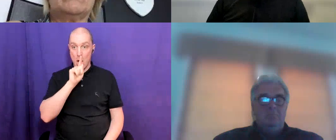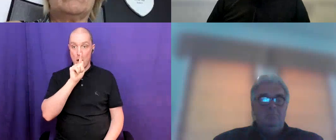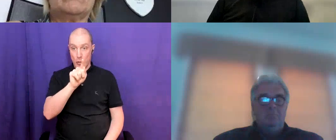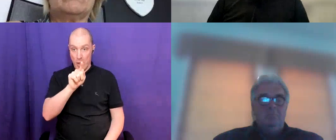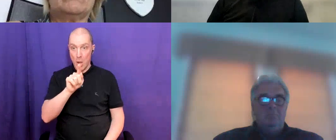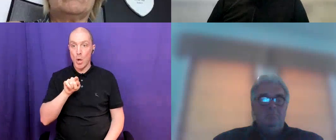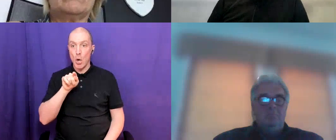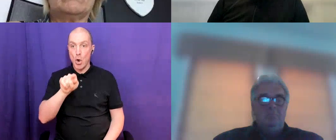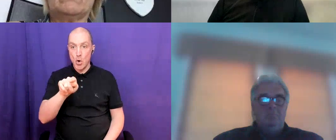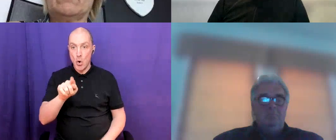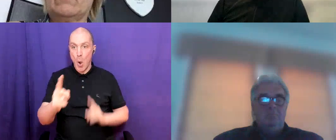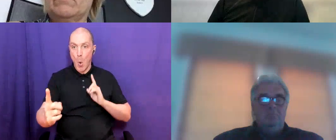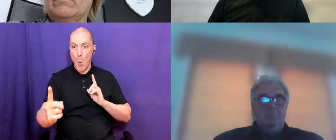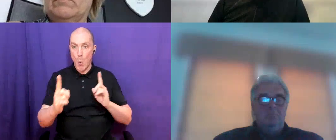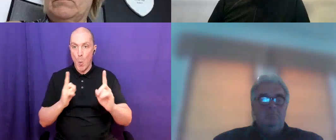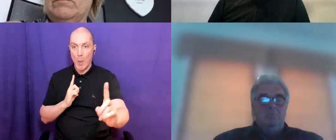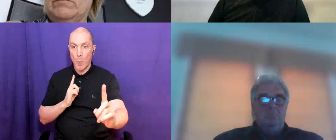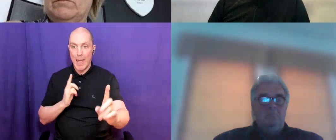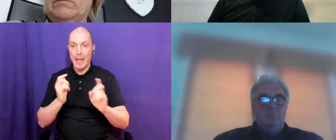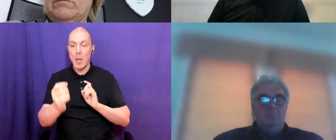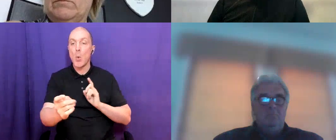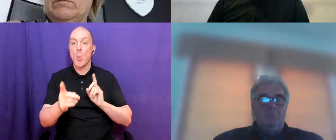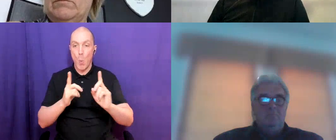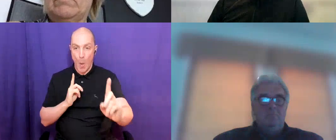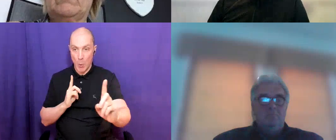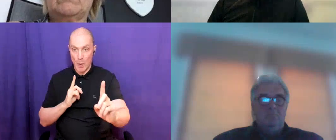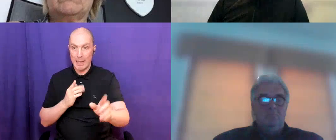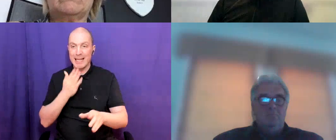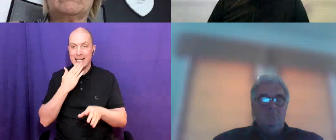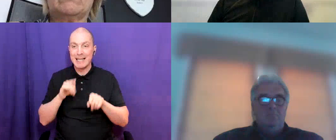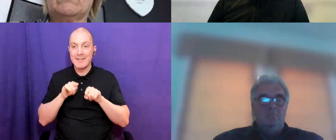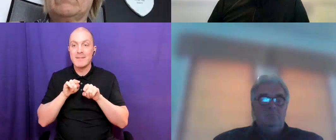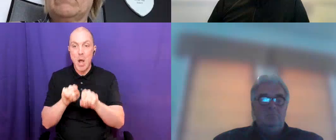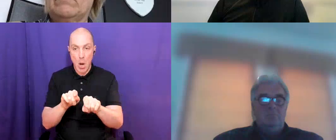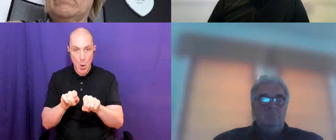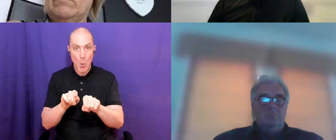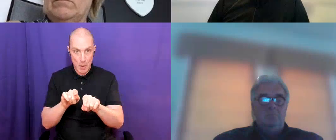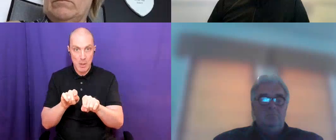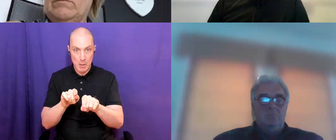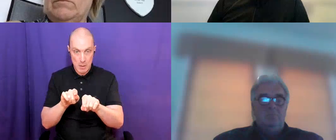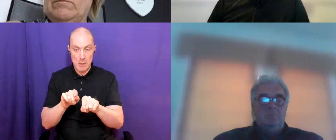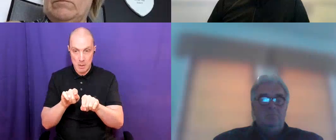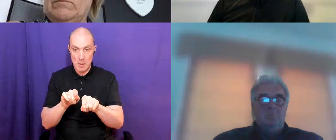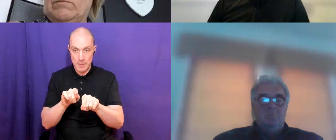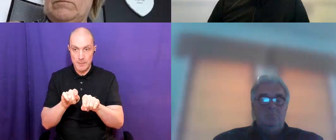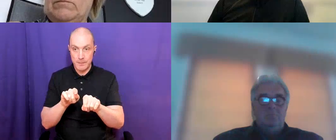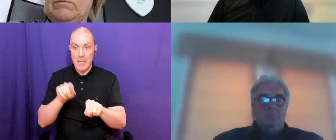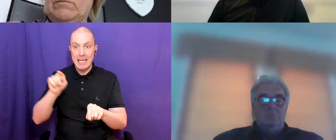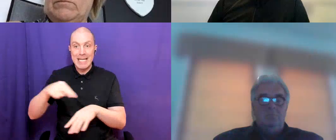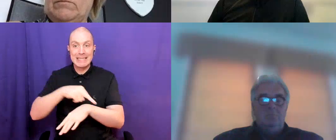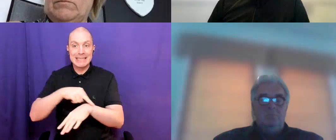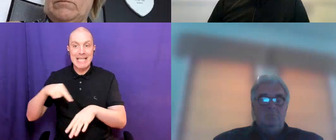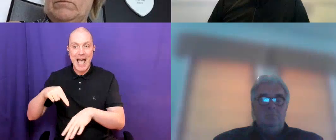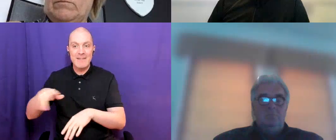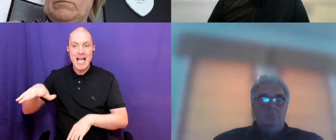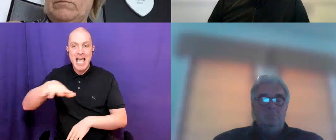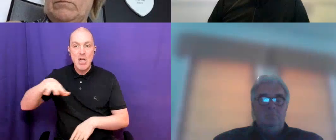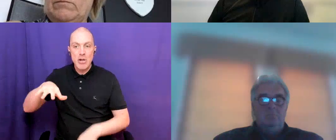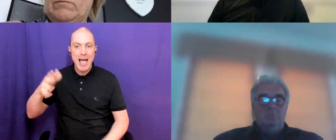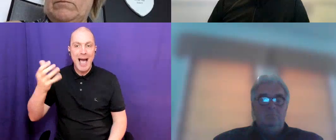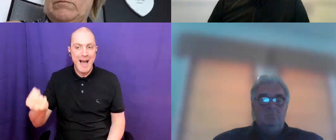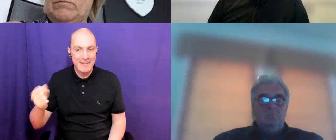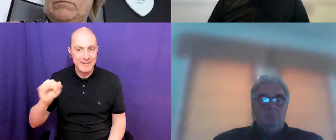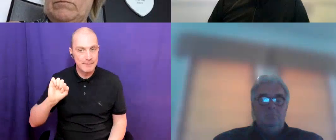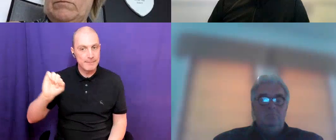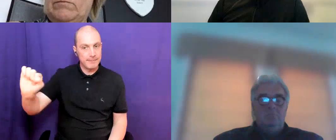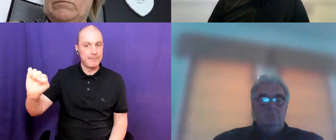place to direct you into the marquee. A separate area within the centre has also been set aside for staff purposes. The tables are set